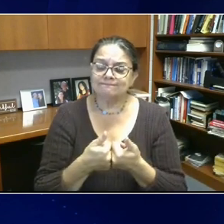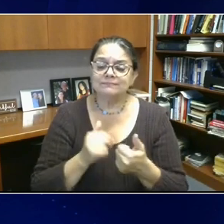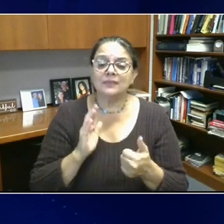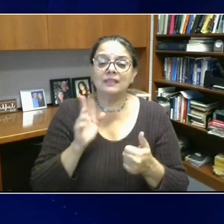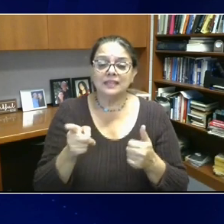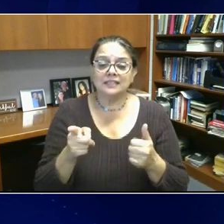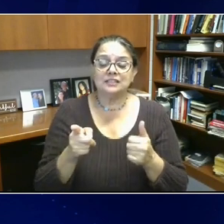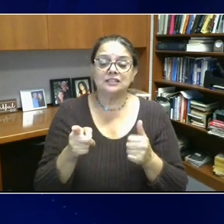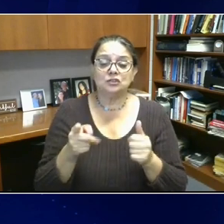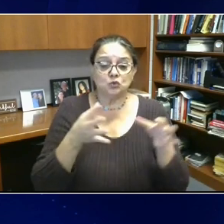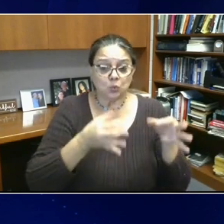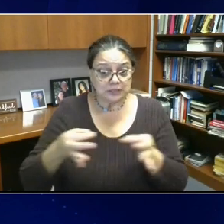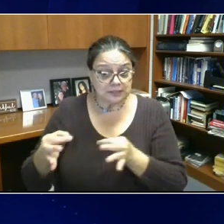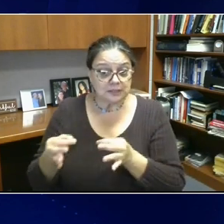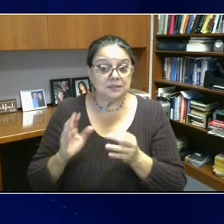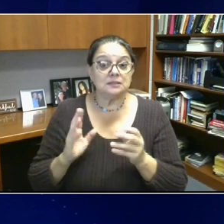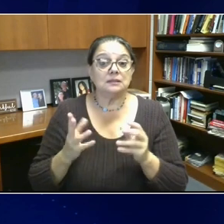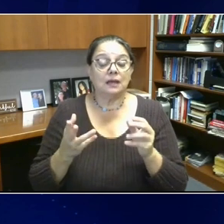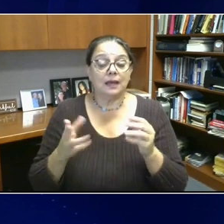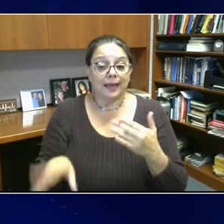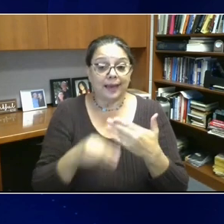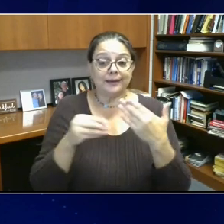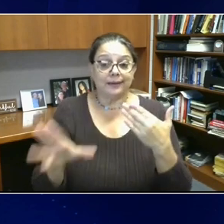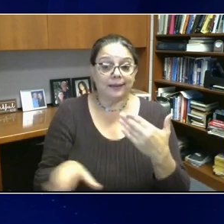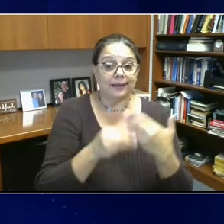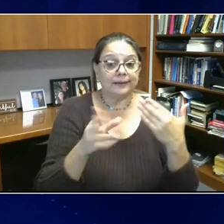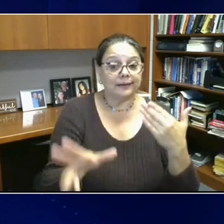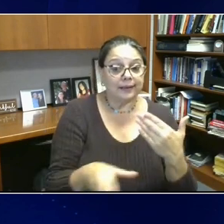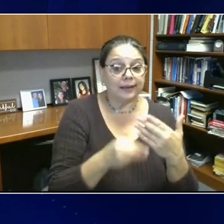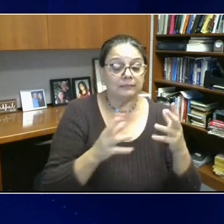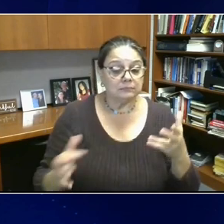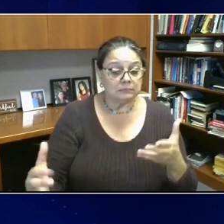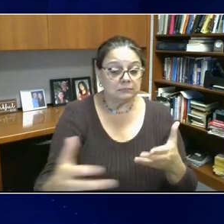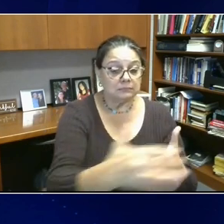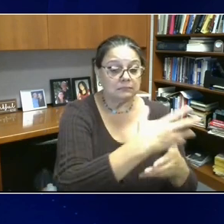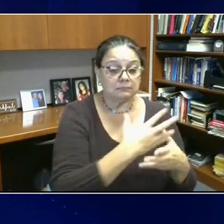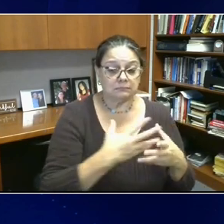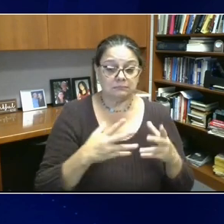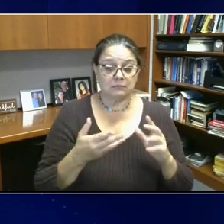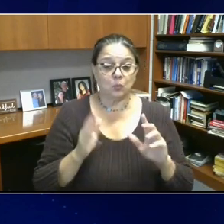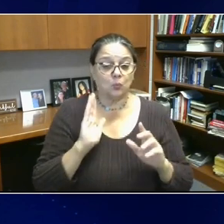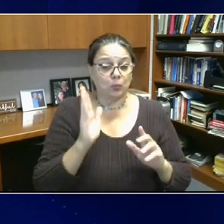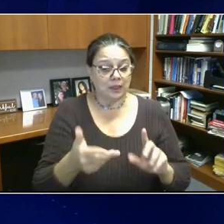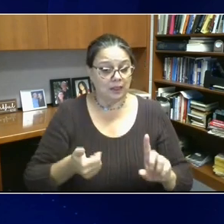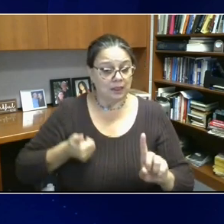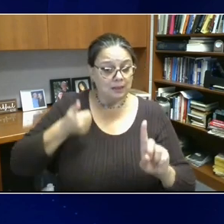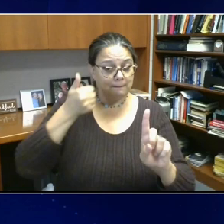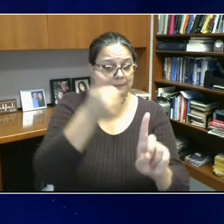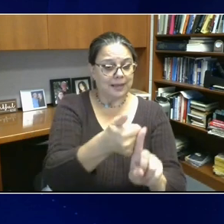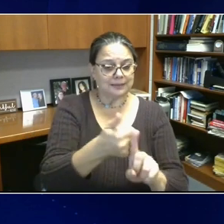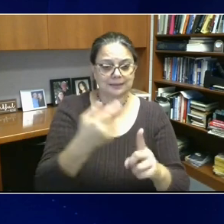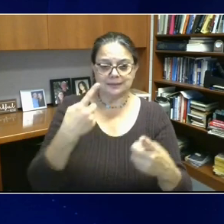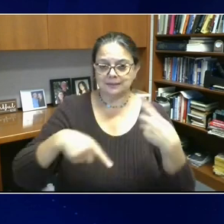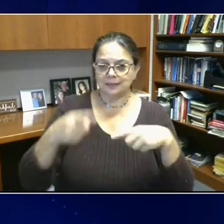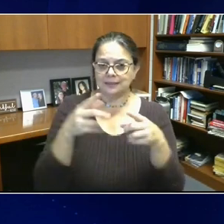two outcomes that's challenging to resolve. The cumulative effect of these choices will impact